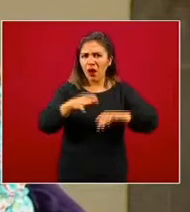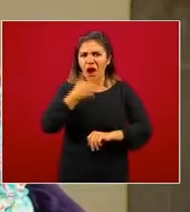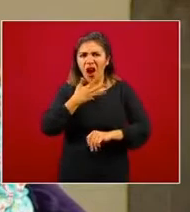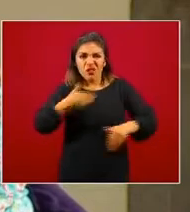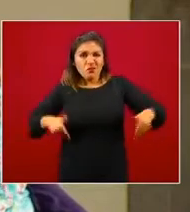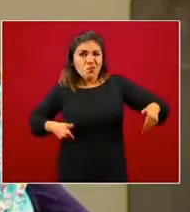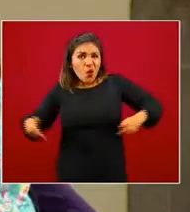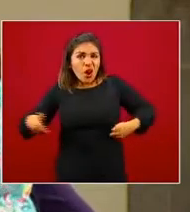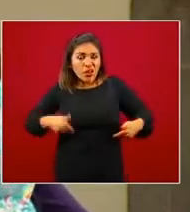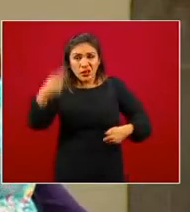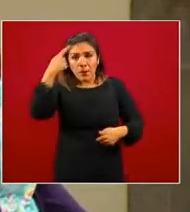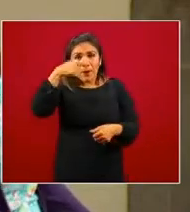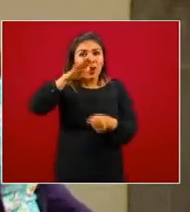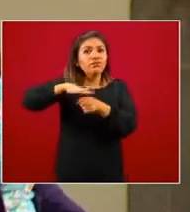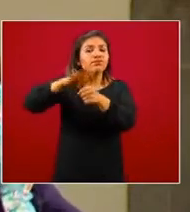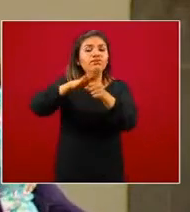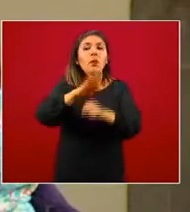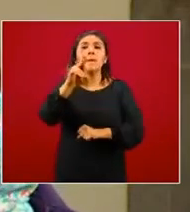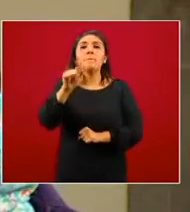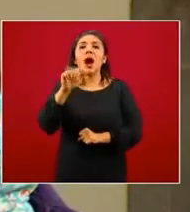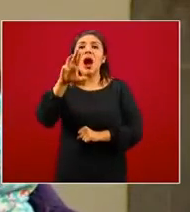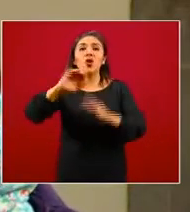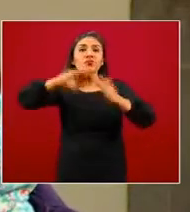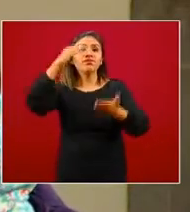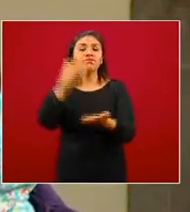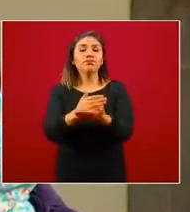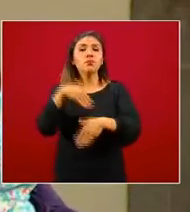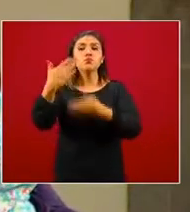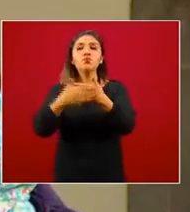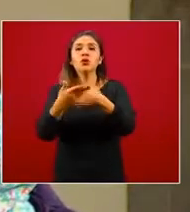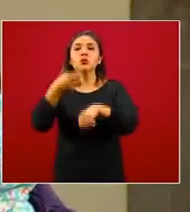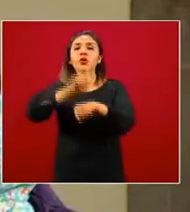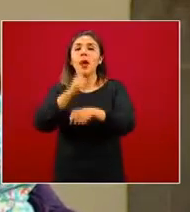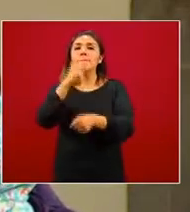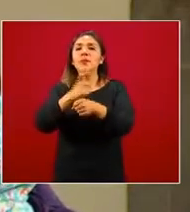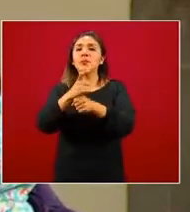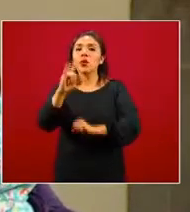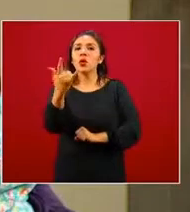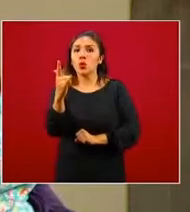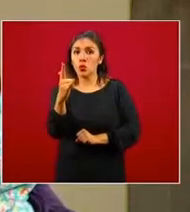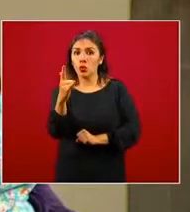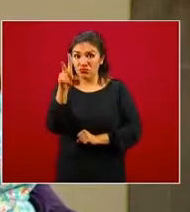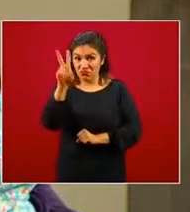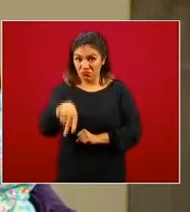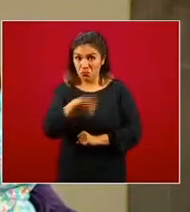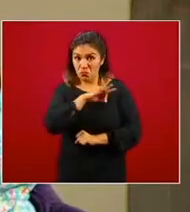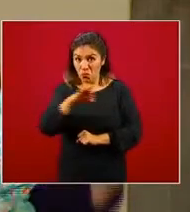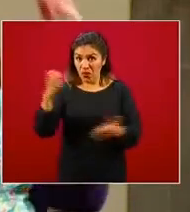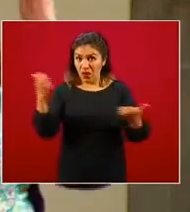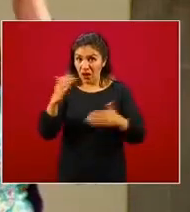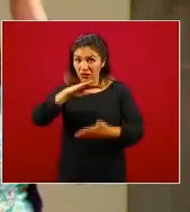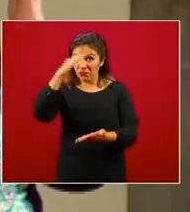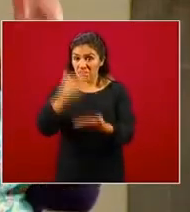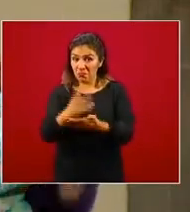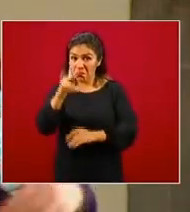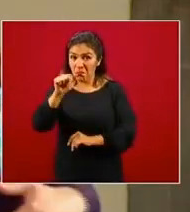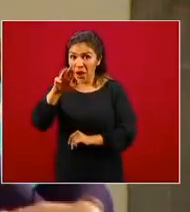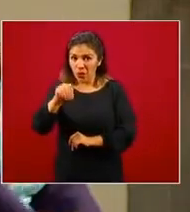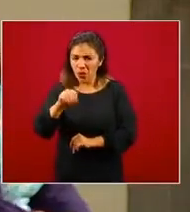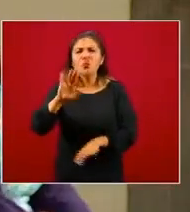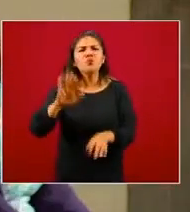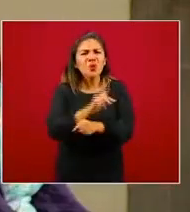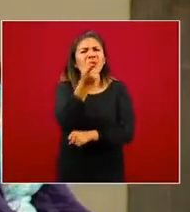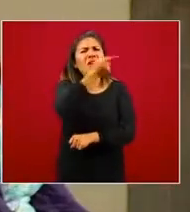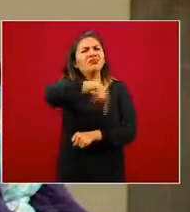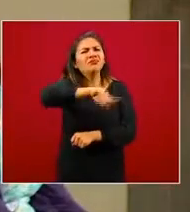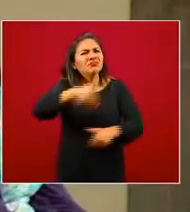any sector of workers that are upset and who are calling for a national